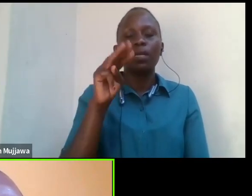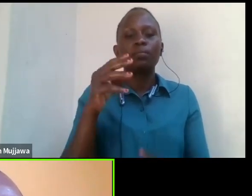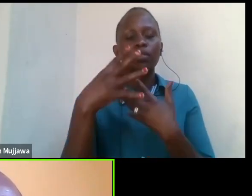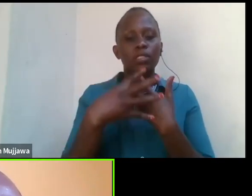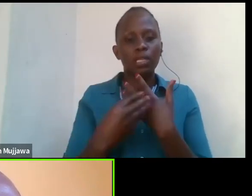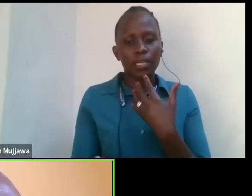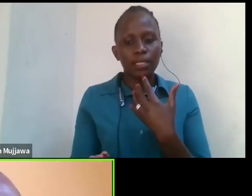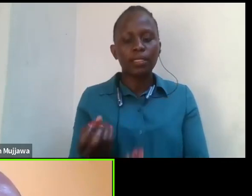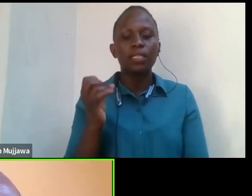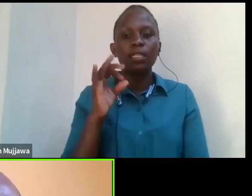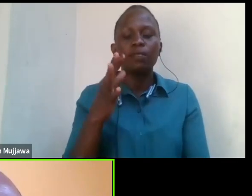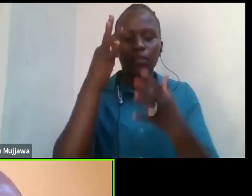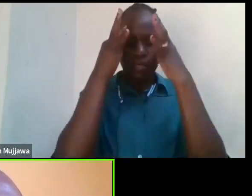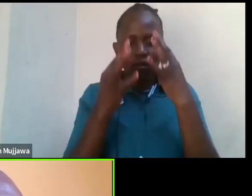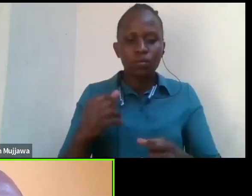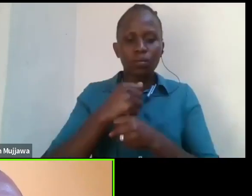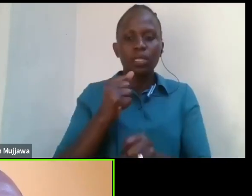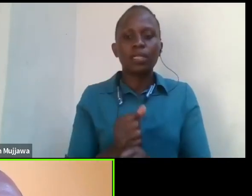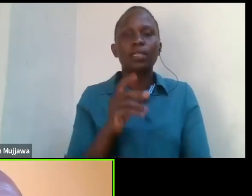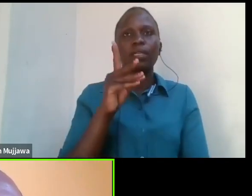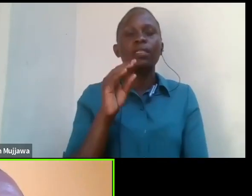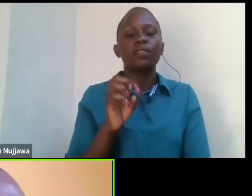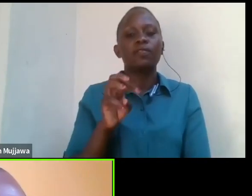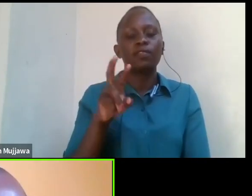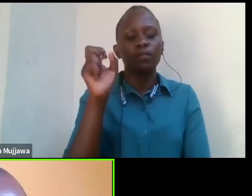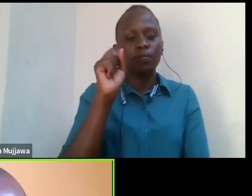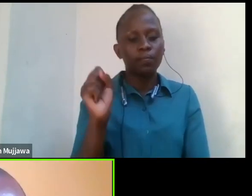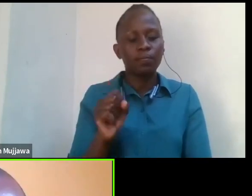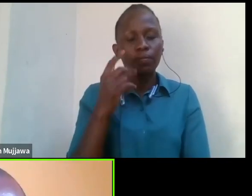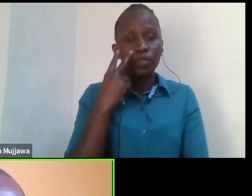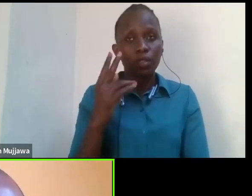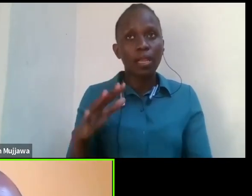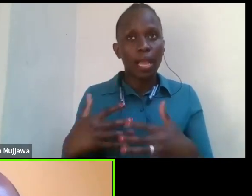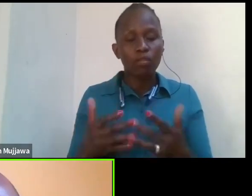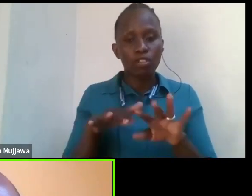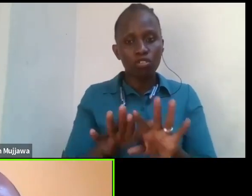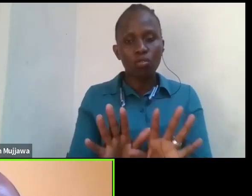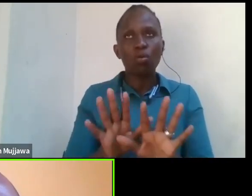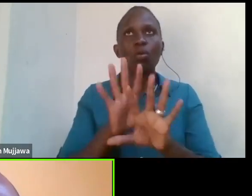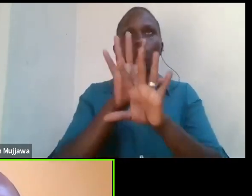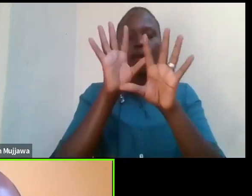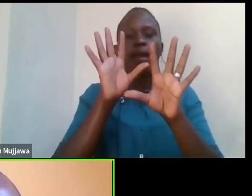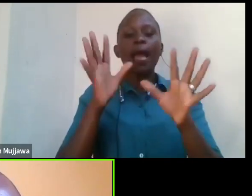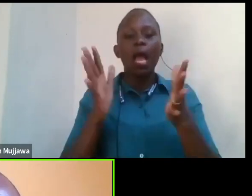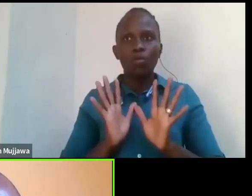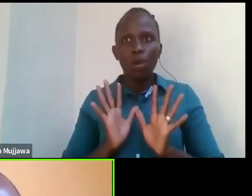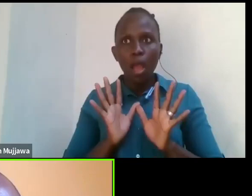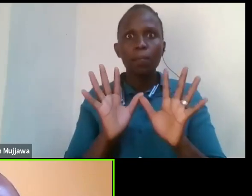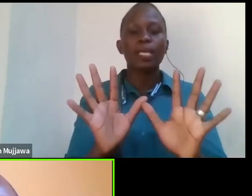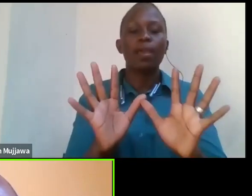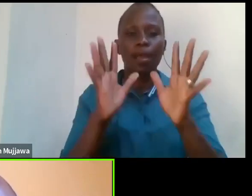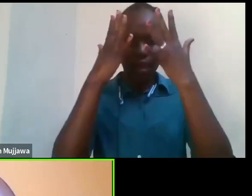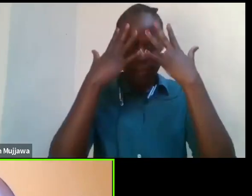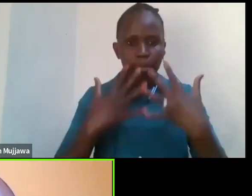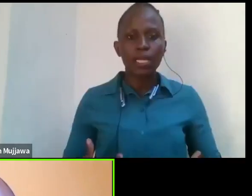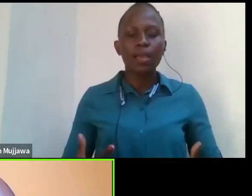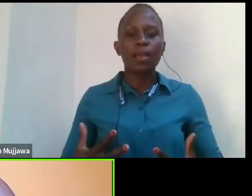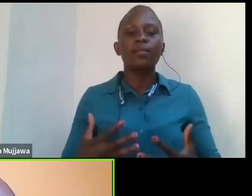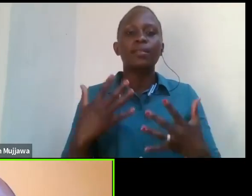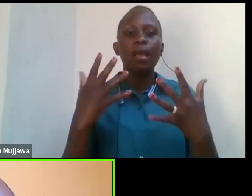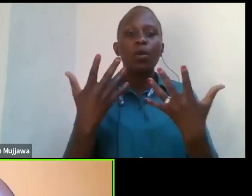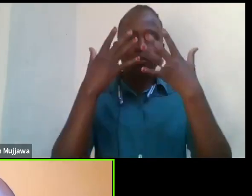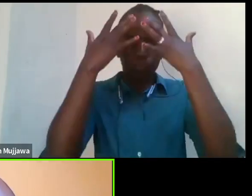Now, industrial design, we are looking at your outlook. How do you appear, your appearance, the aesthetic